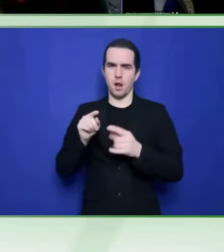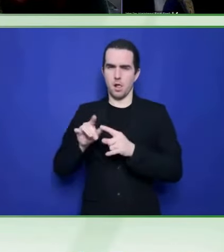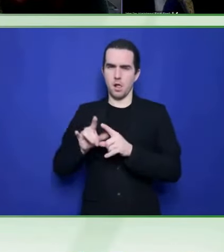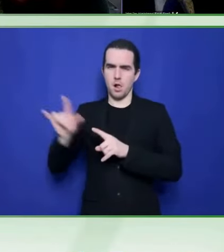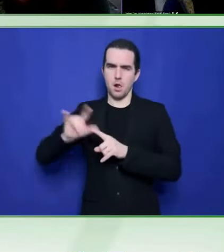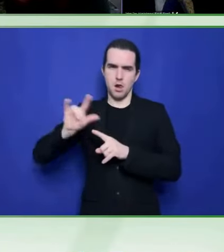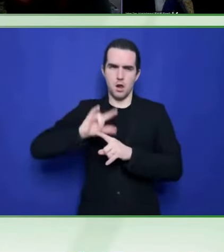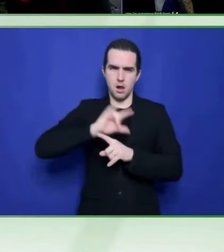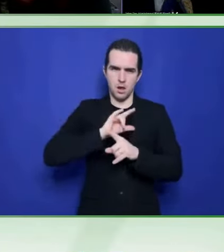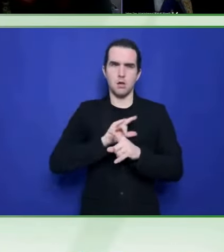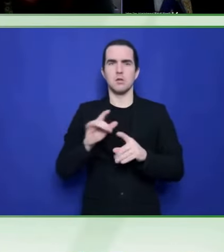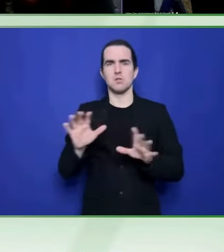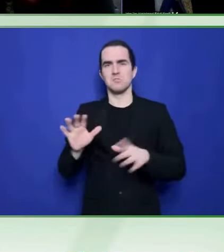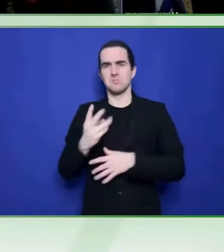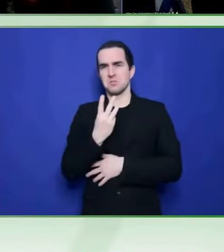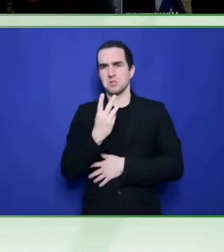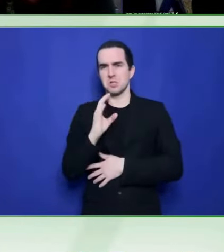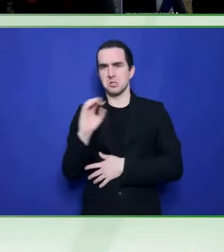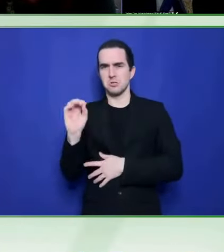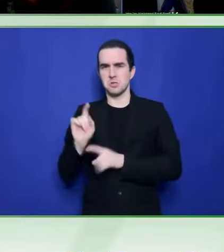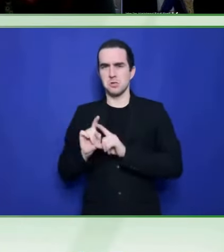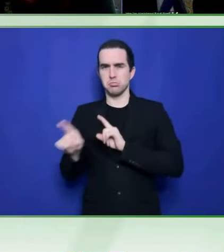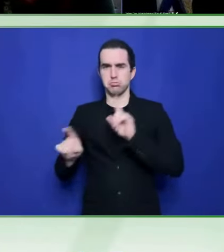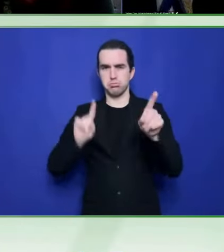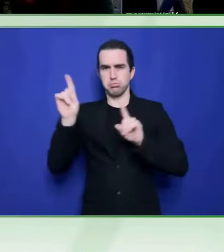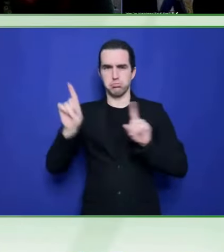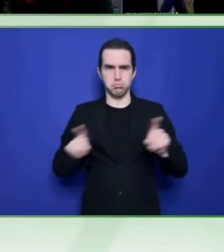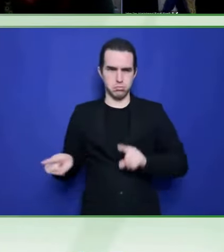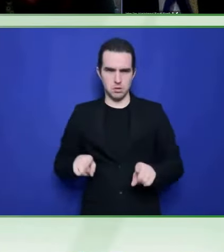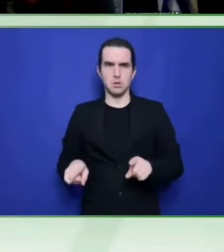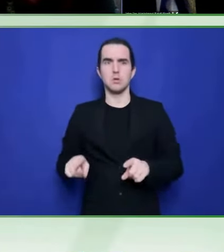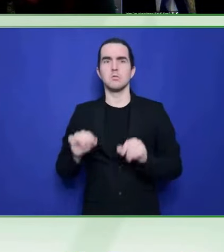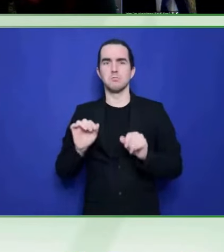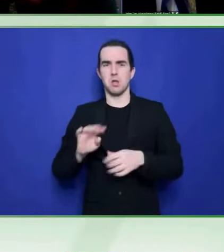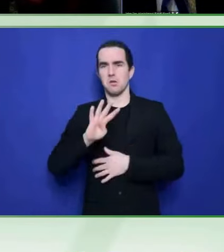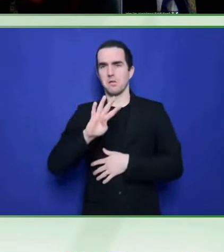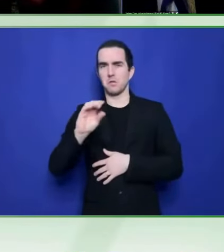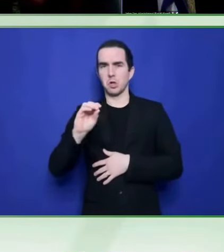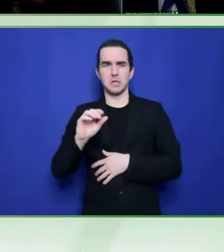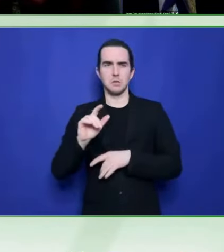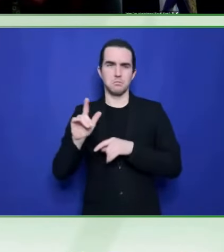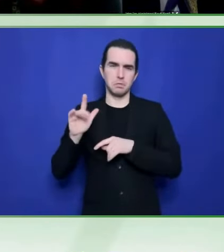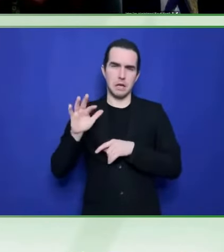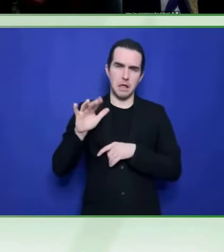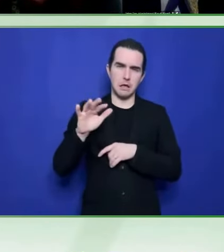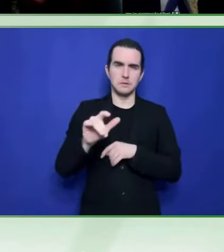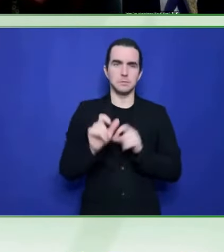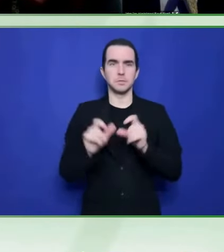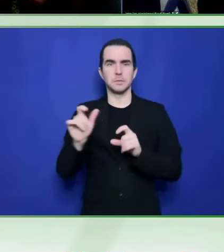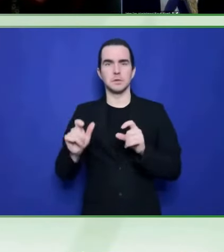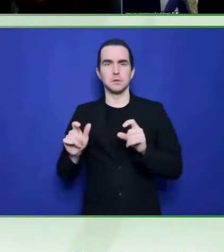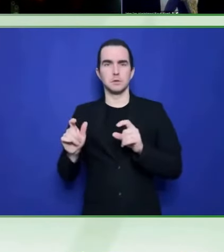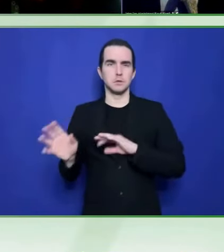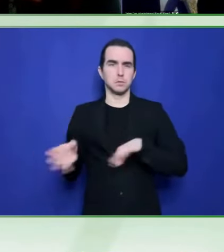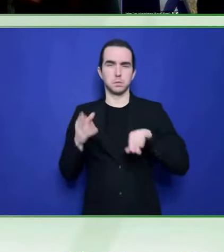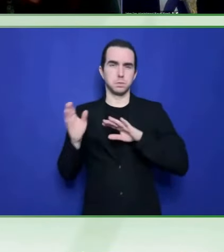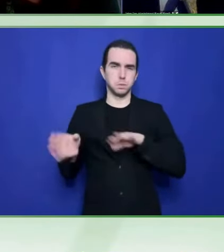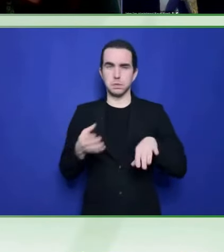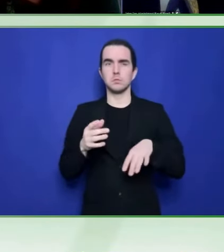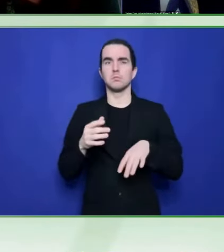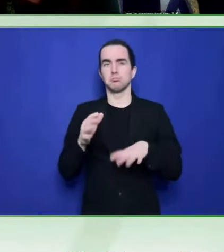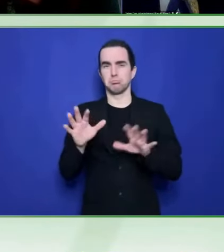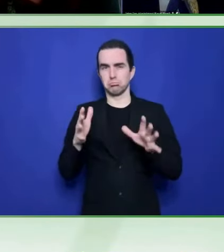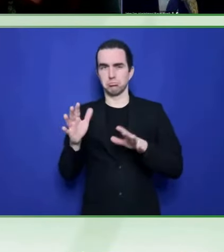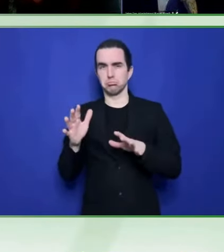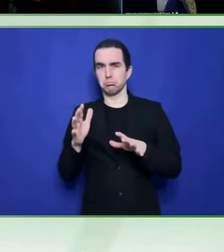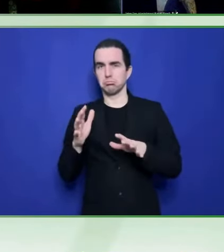with accessibility requirements for our millions of guests from all over the world. What's our perspective